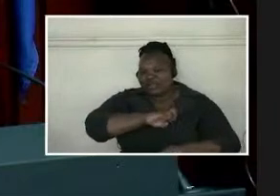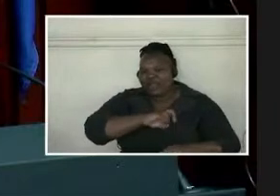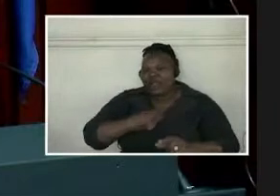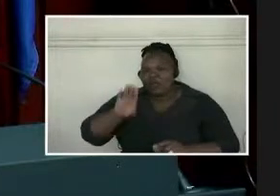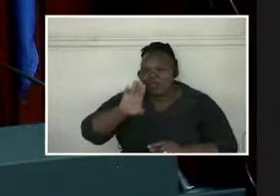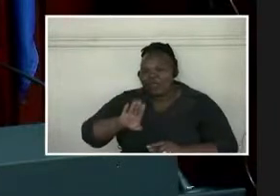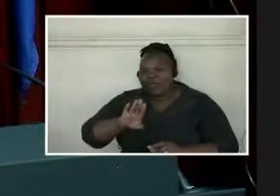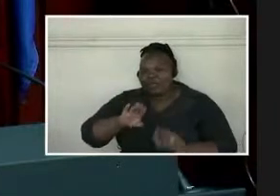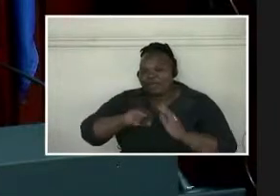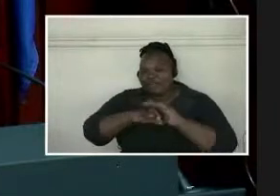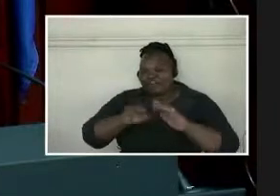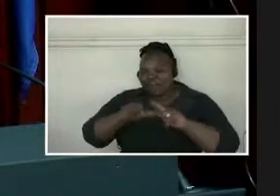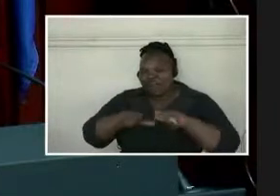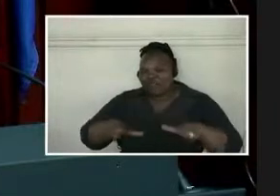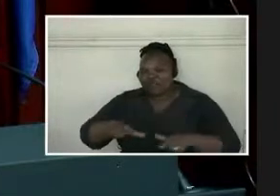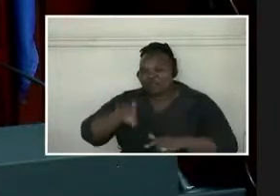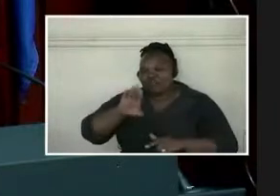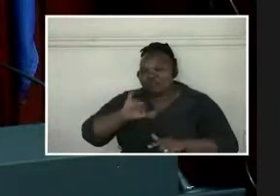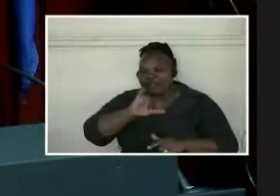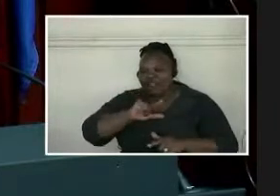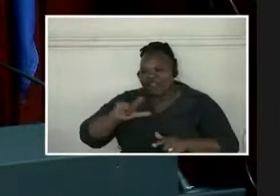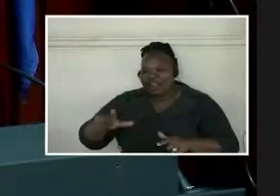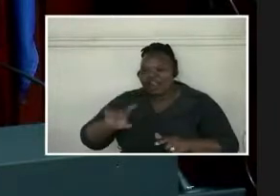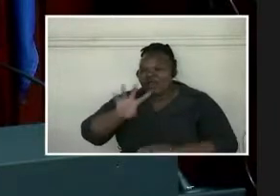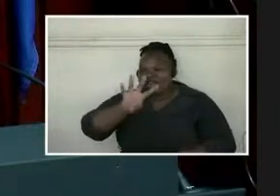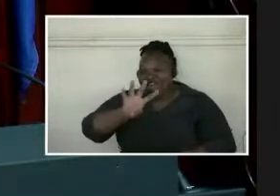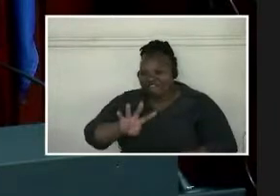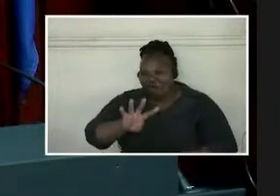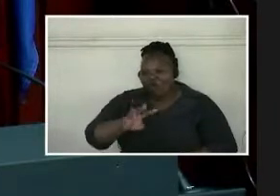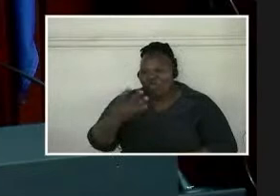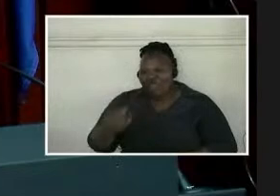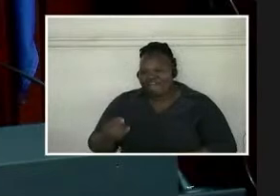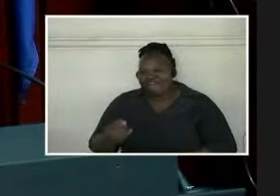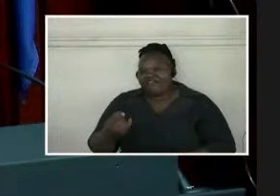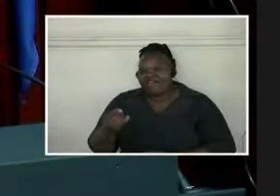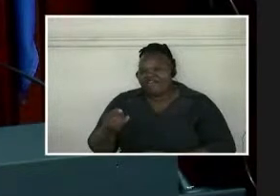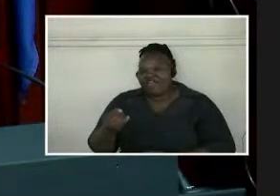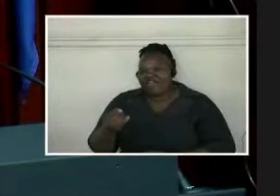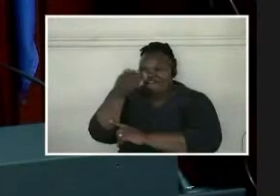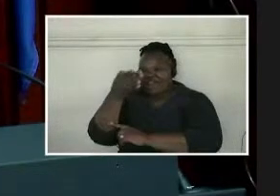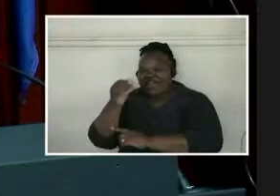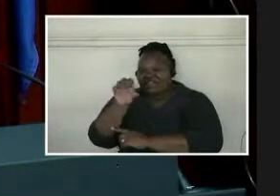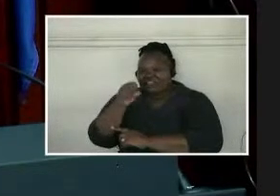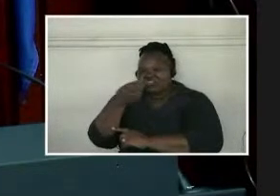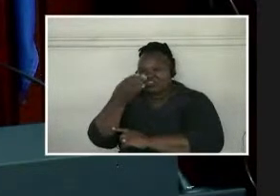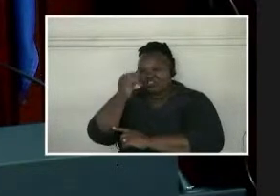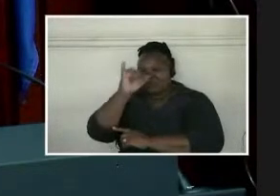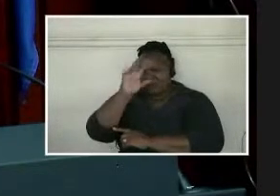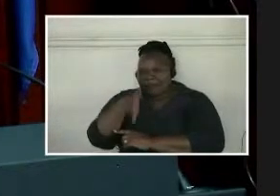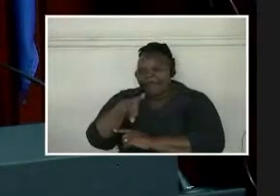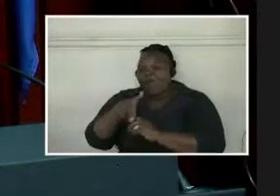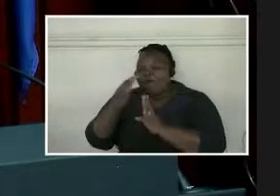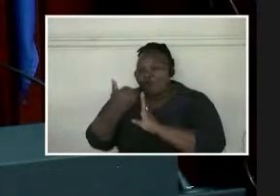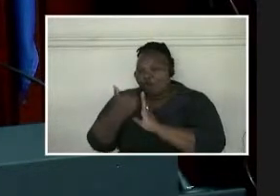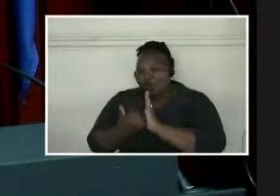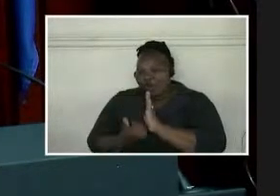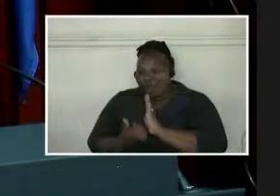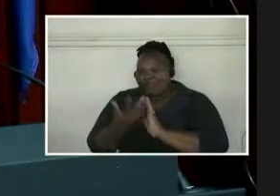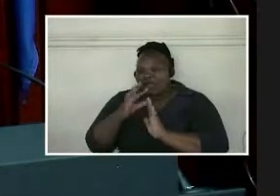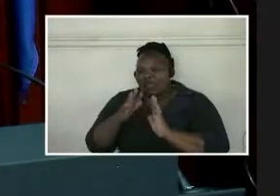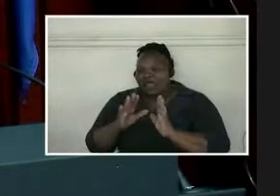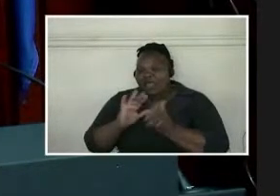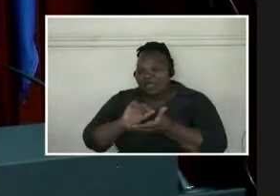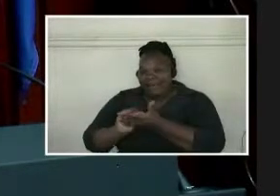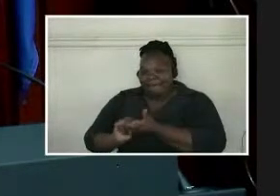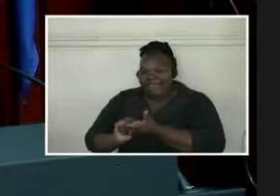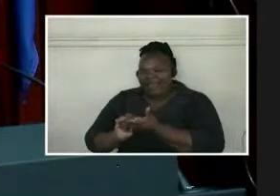bill 4 we have implemented flagship programs such as keeping art alive which has given opportunities